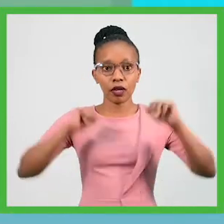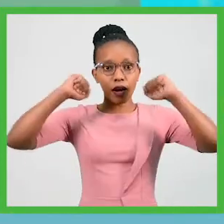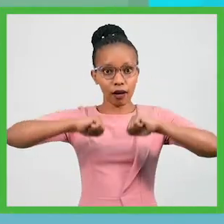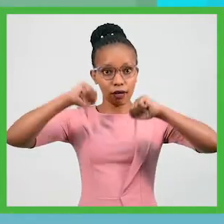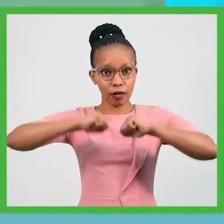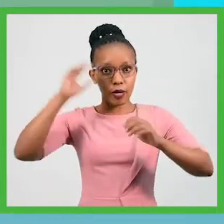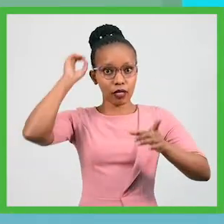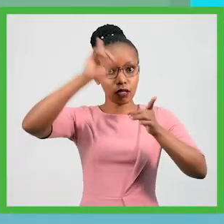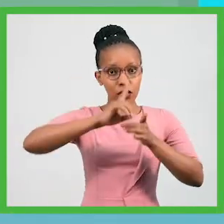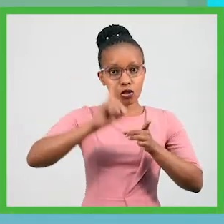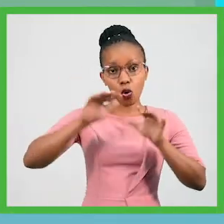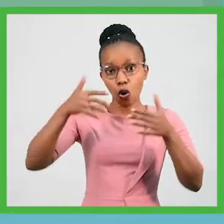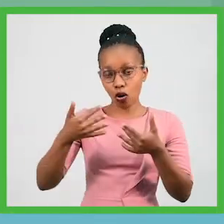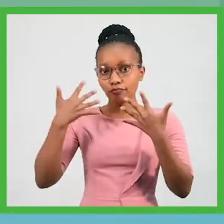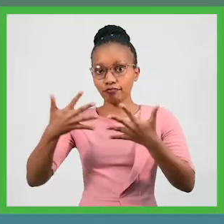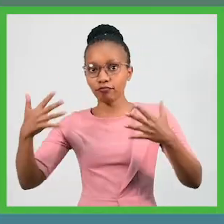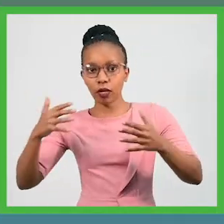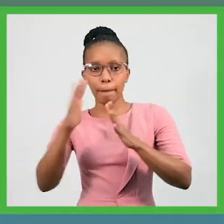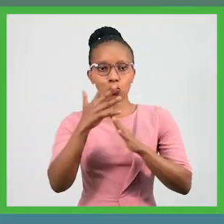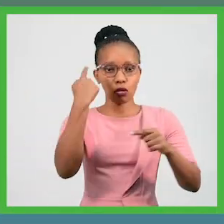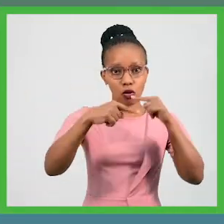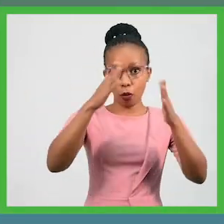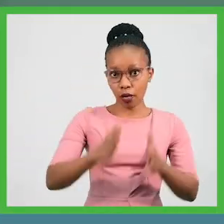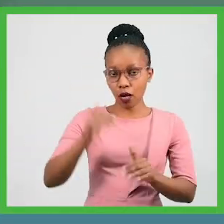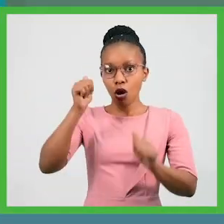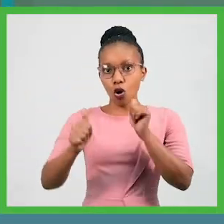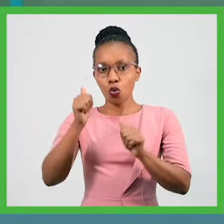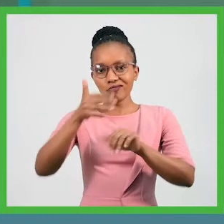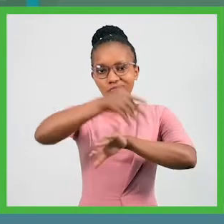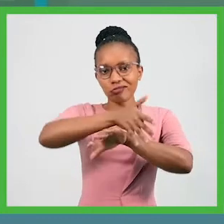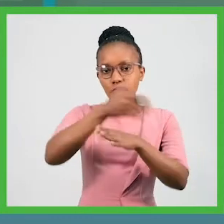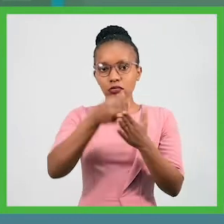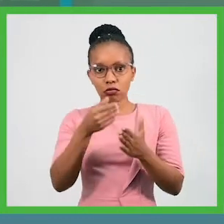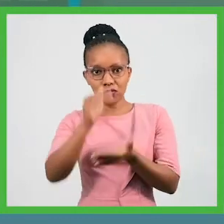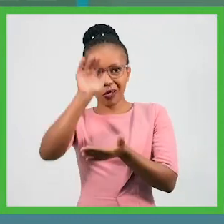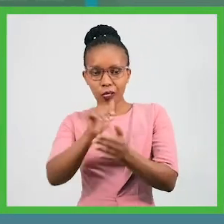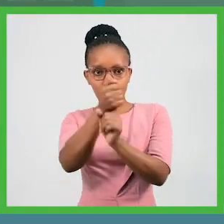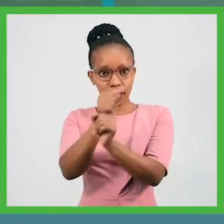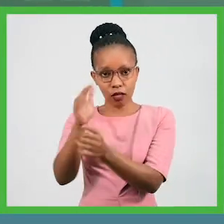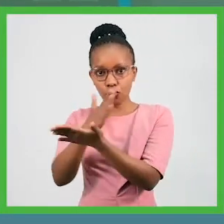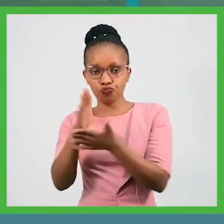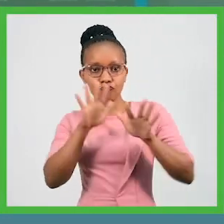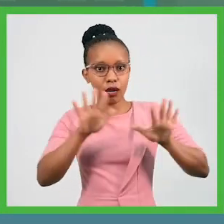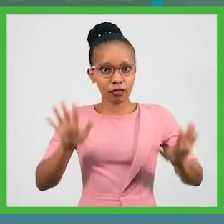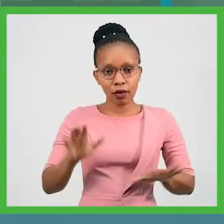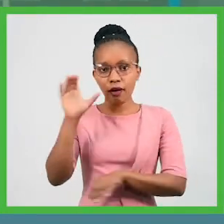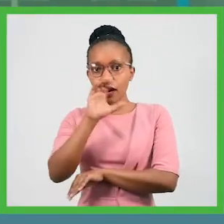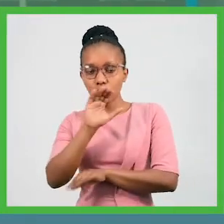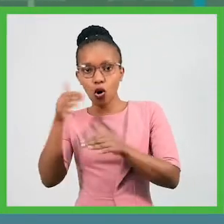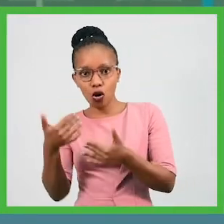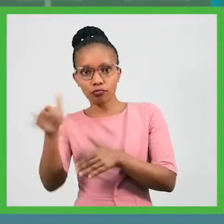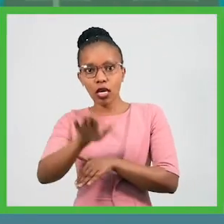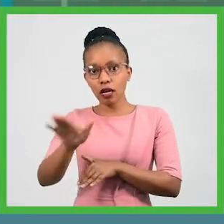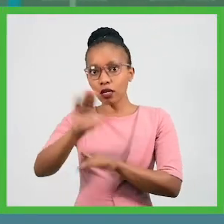Agreements, decisions or practices between competitors that seek to fix prices, limit output, share markets, customers or sources